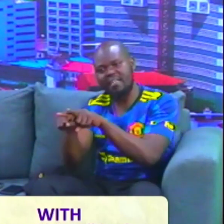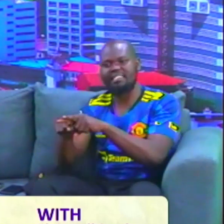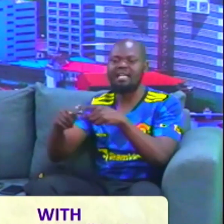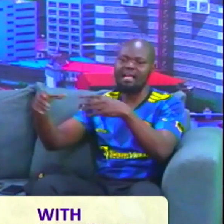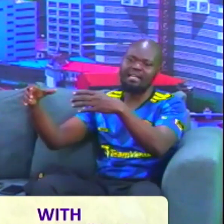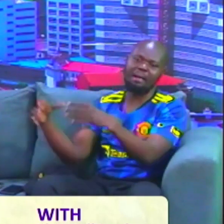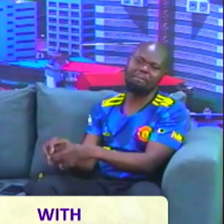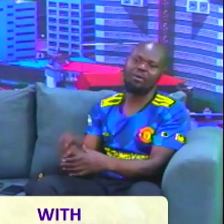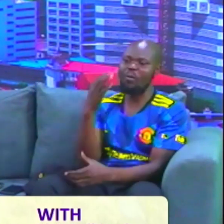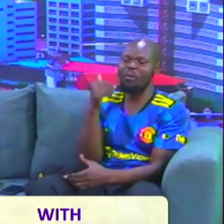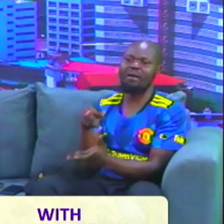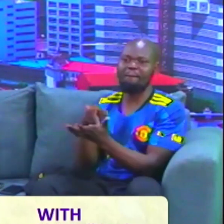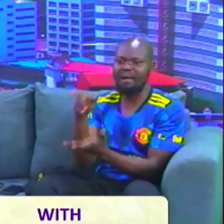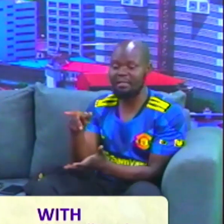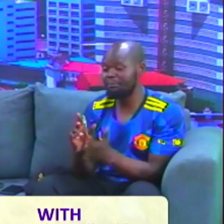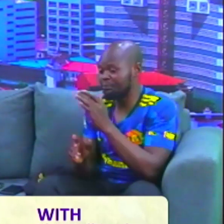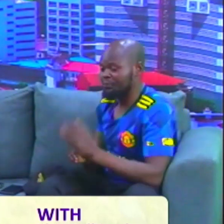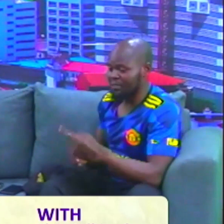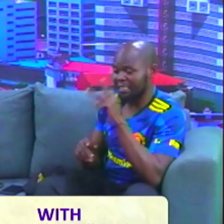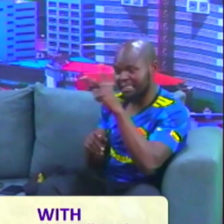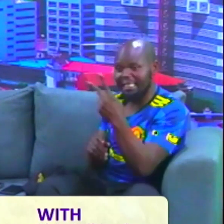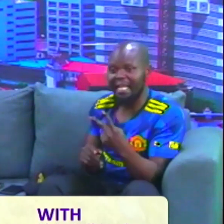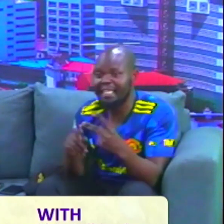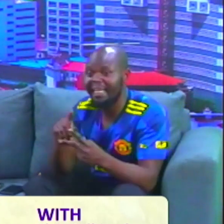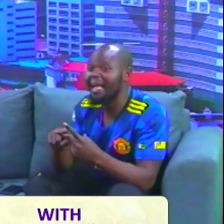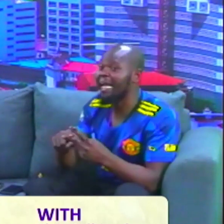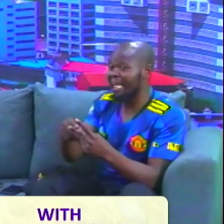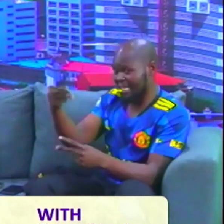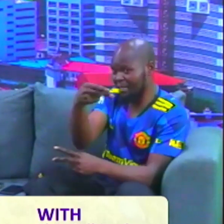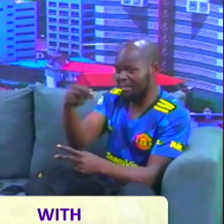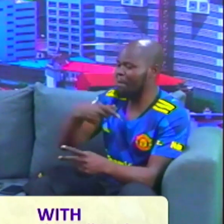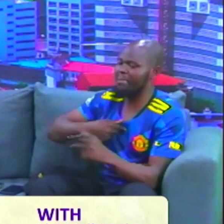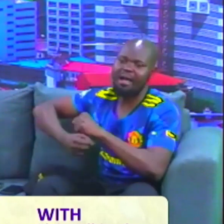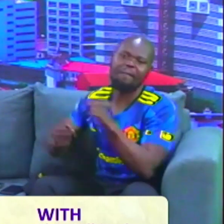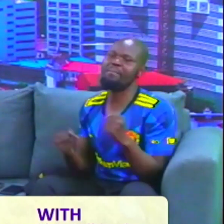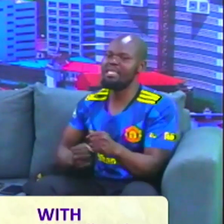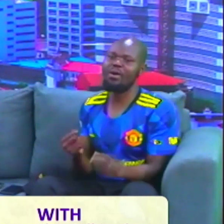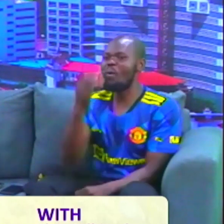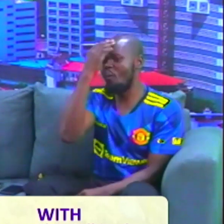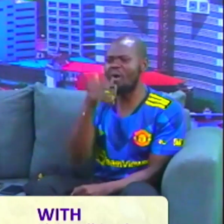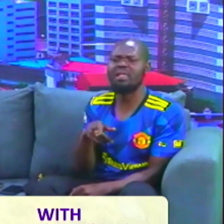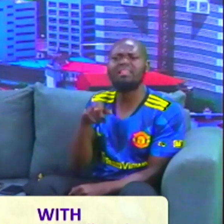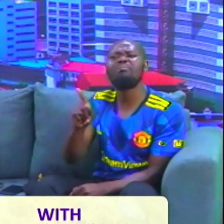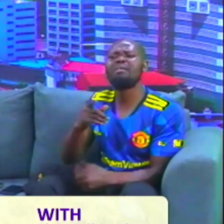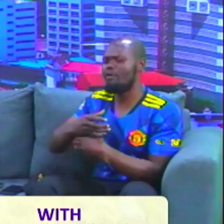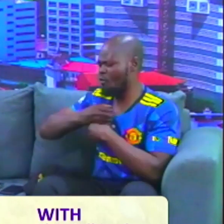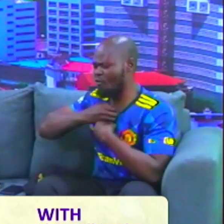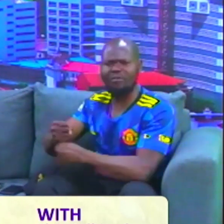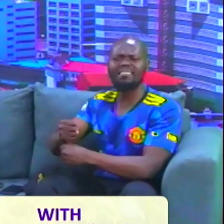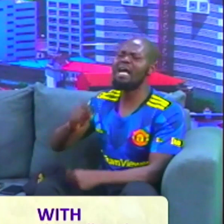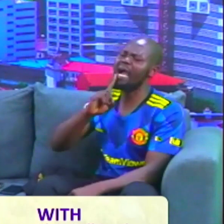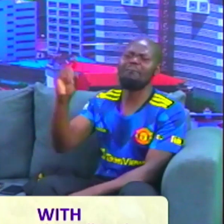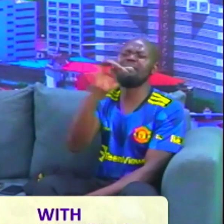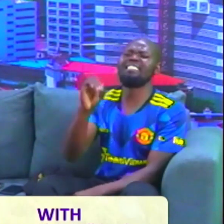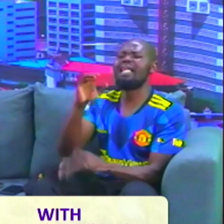think they are now supposed to the only thing they need to do is work together, not focus on the famous players that we know or who